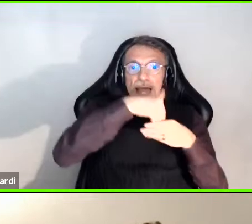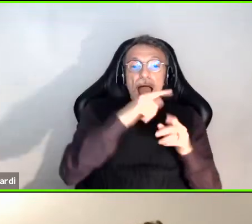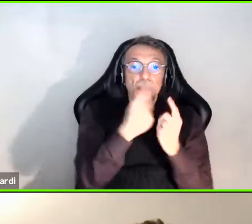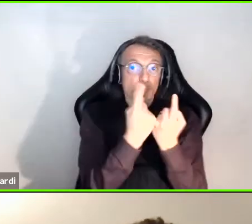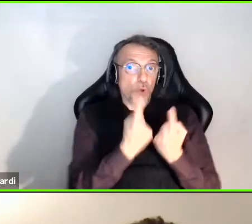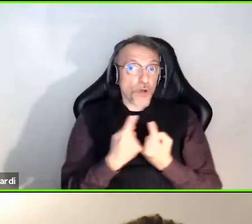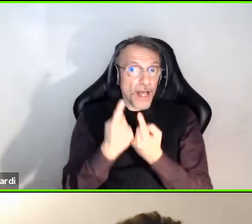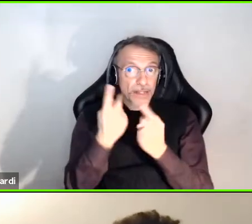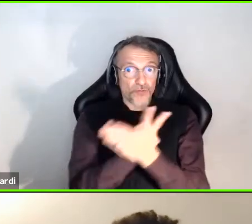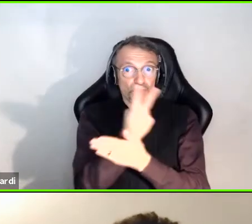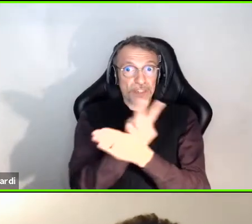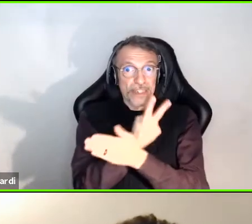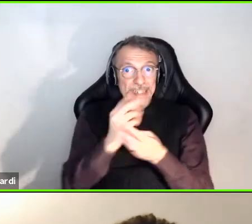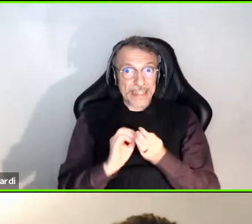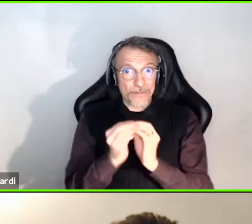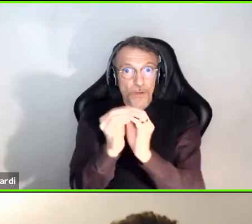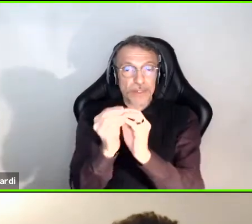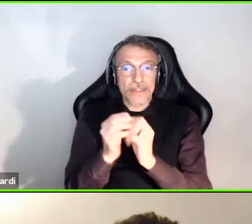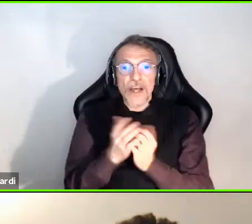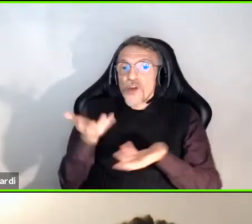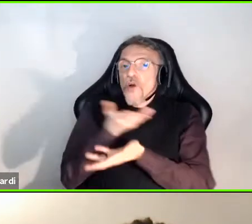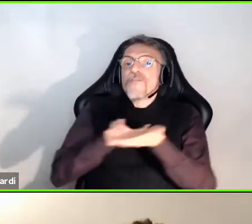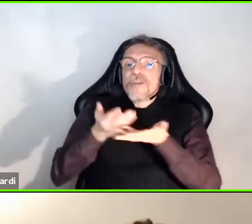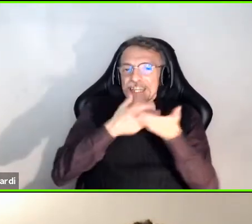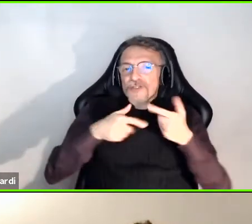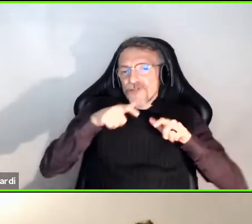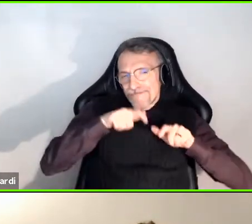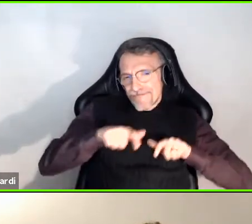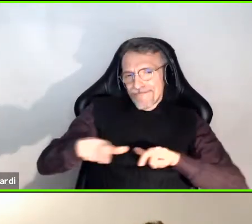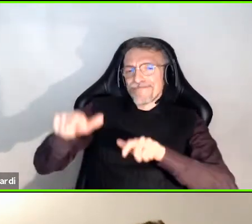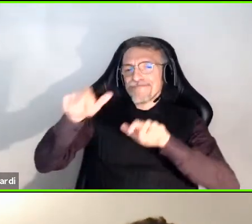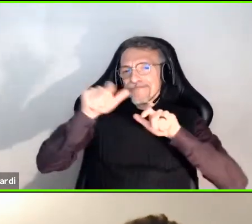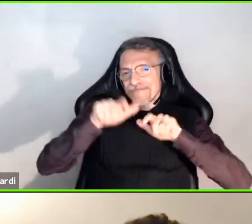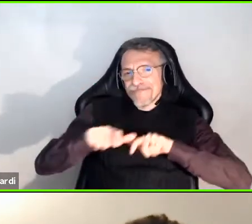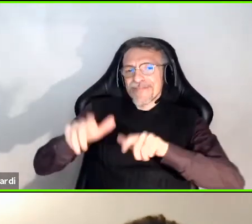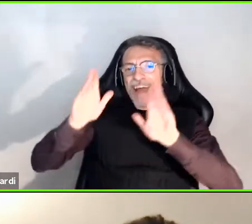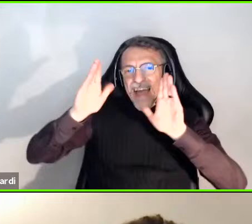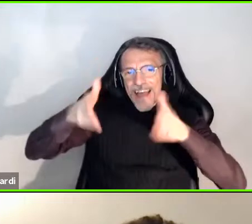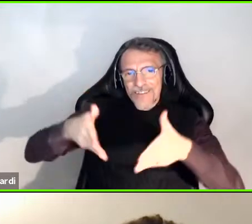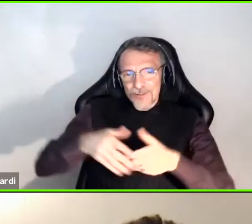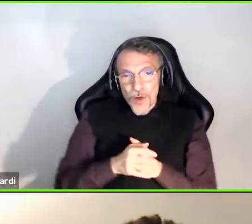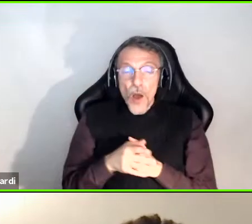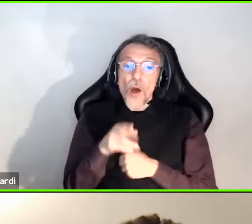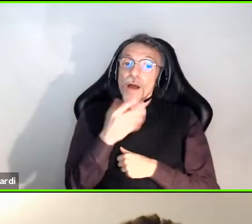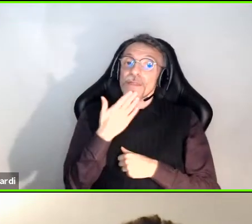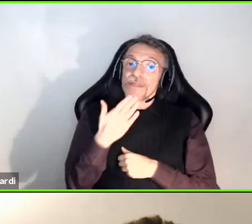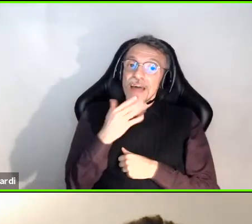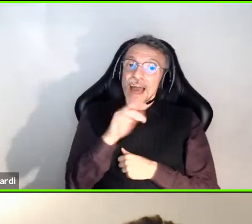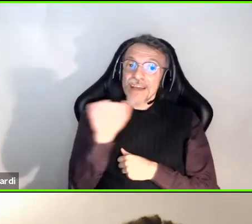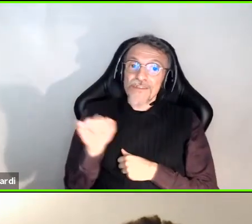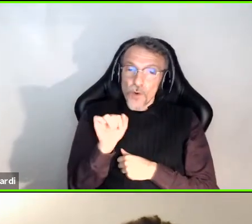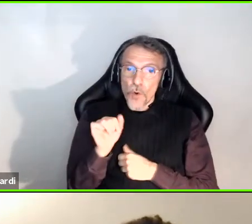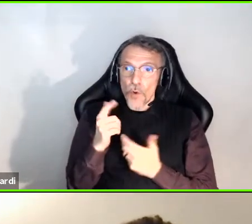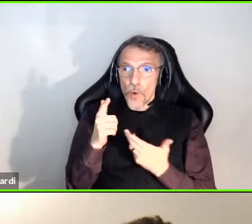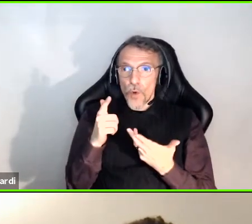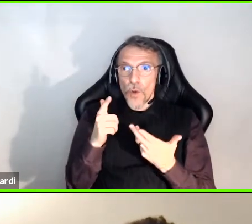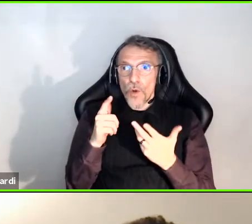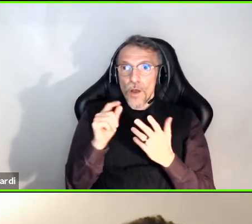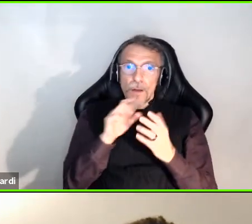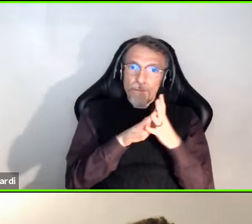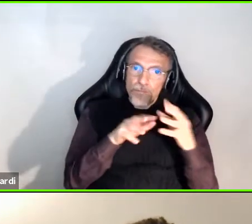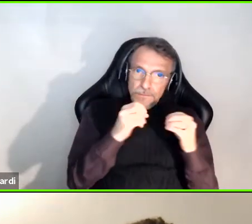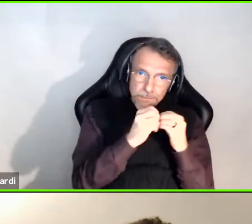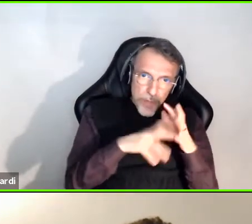So the conversation continues, and I think you guys can also offer your perspectives as you write your blogs,